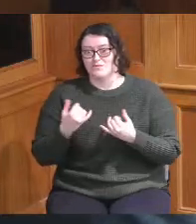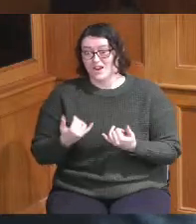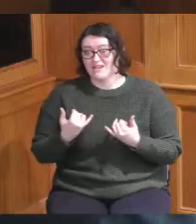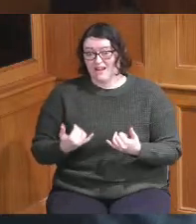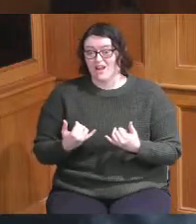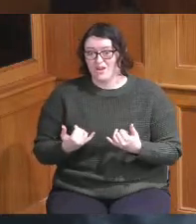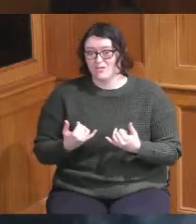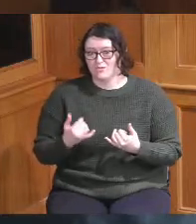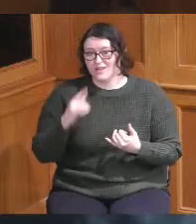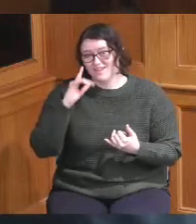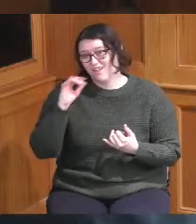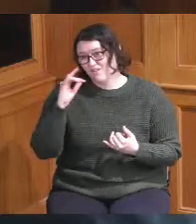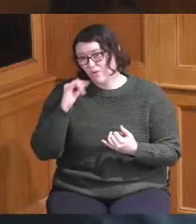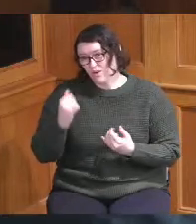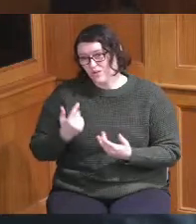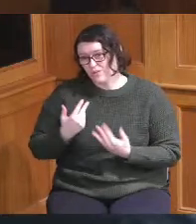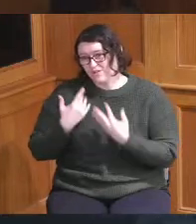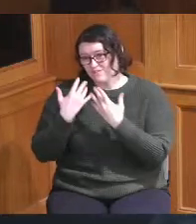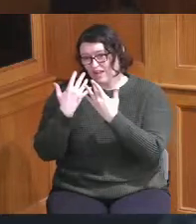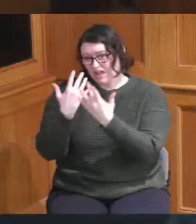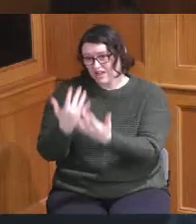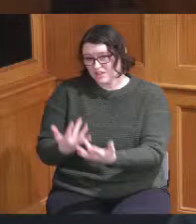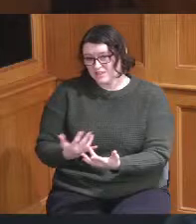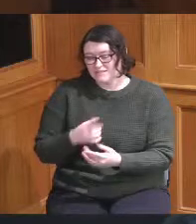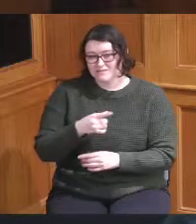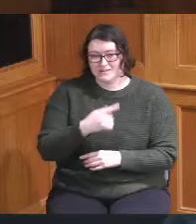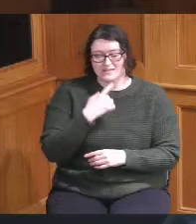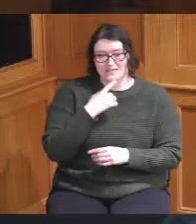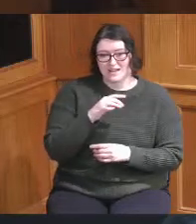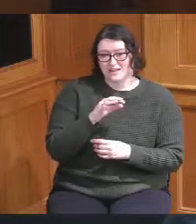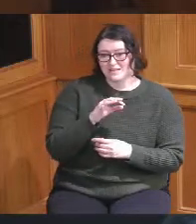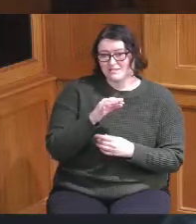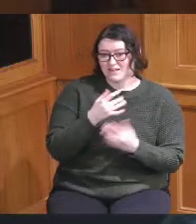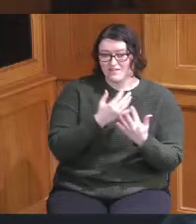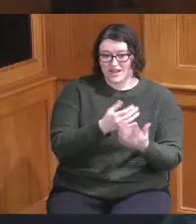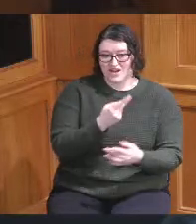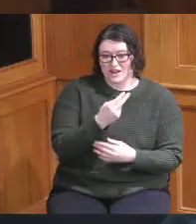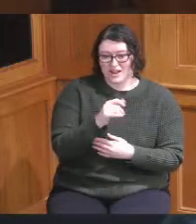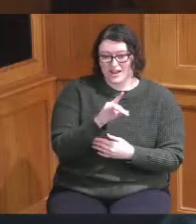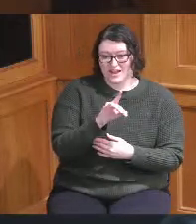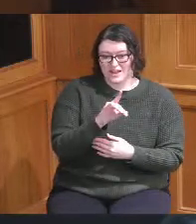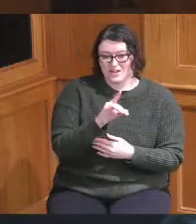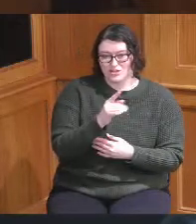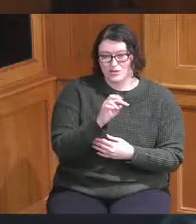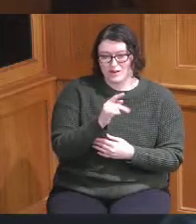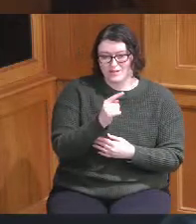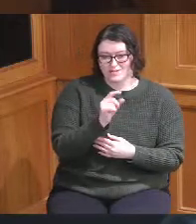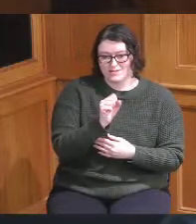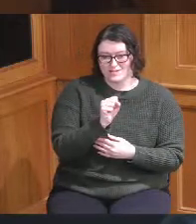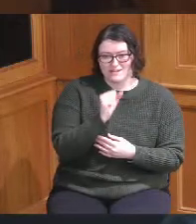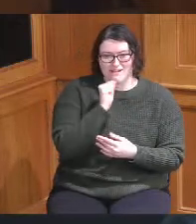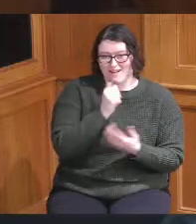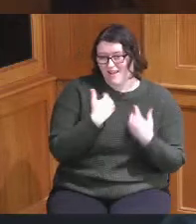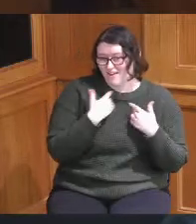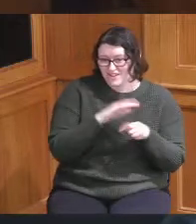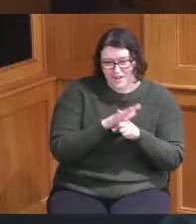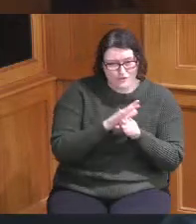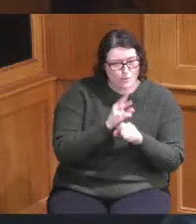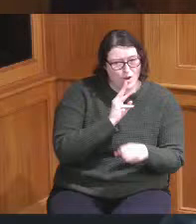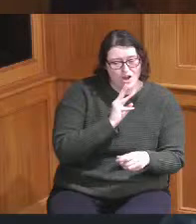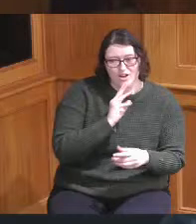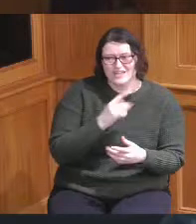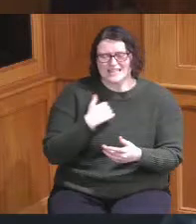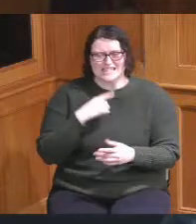in California, they said fire hydrants, some of them didn't have the water or what have you. I just think it would be good if we got some kind